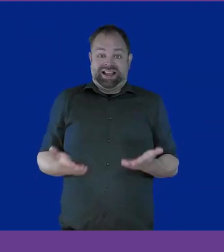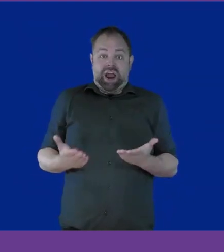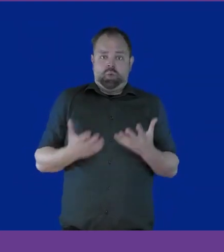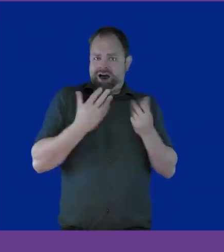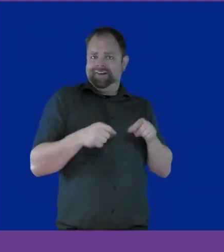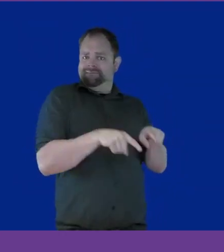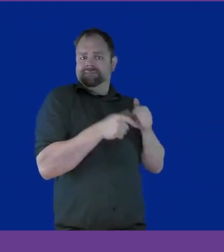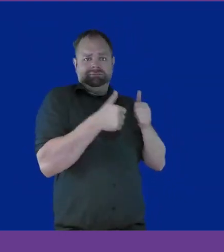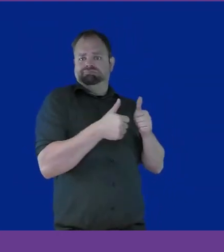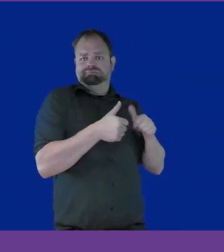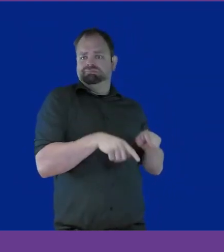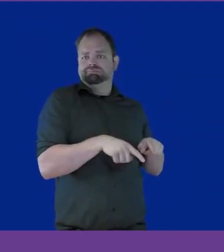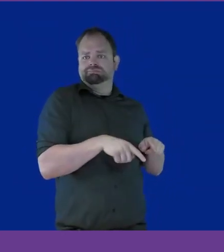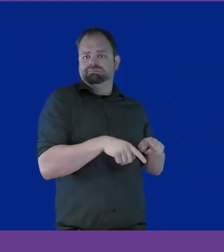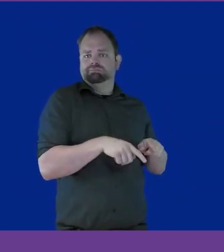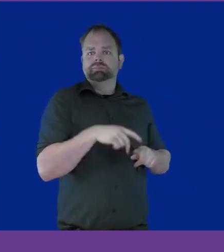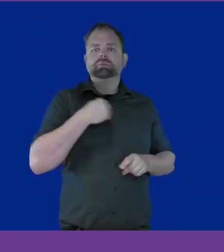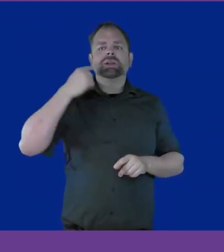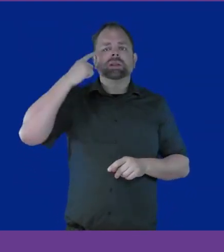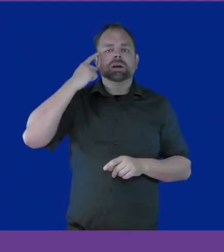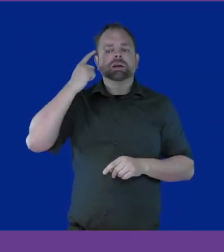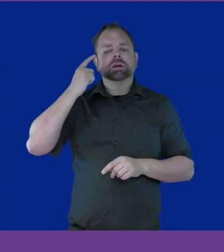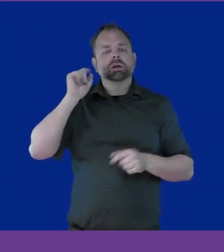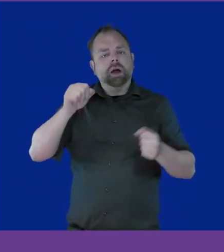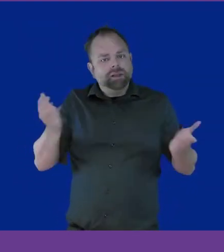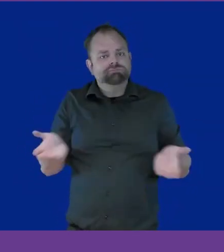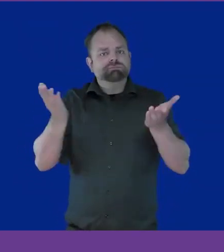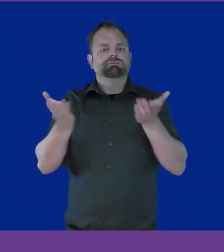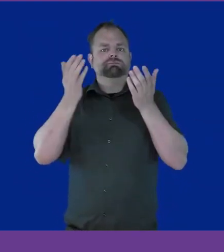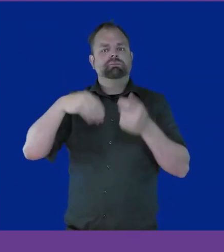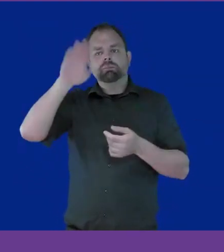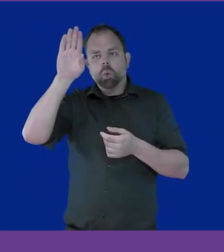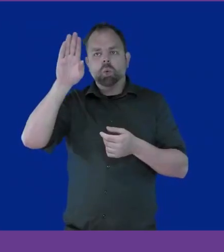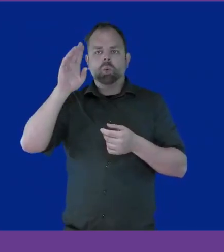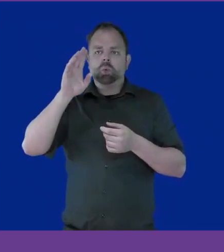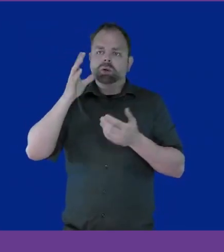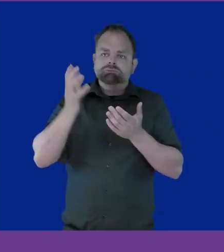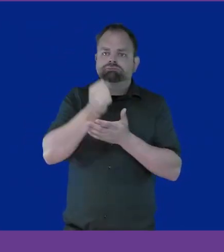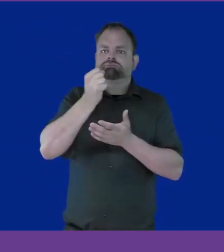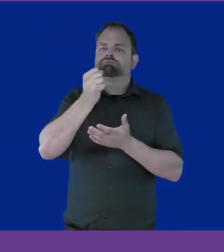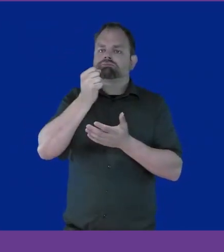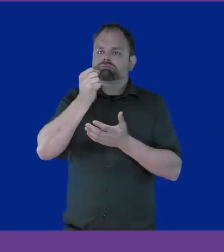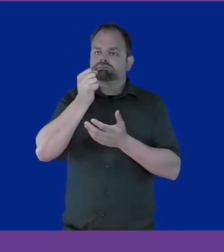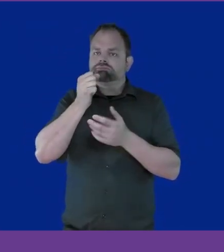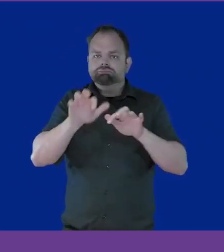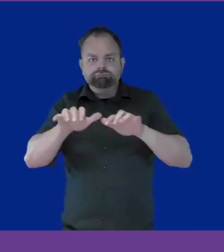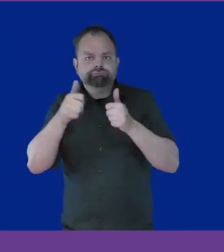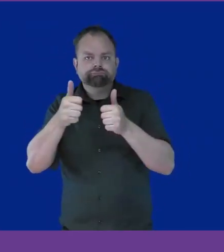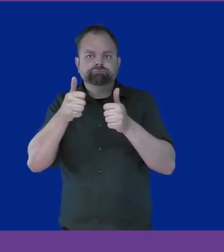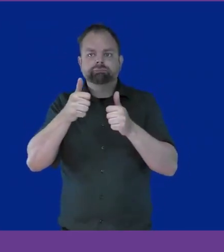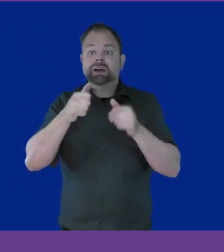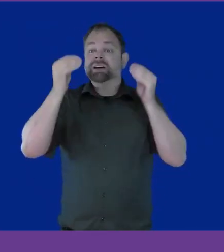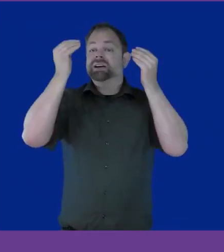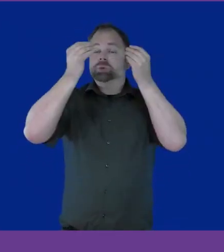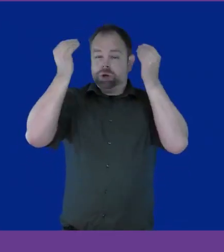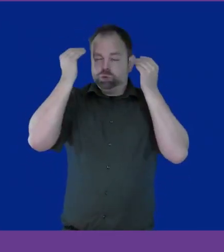testing. I think many of the people developing services, whether it's banks or third-party providers, can do a lot and learn a lot